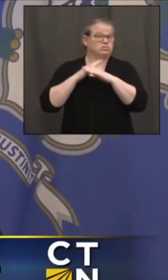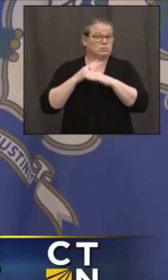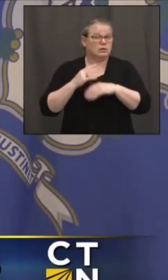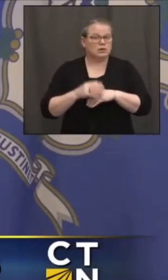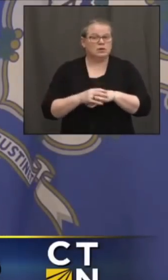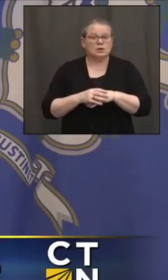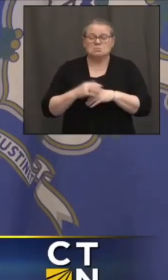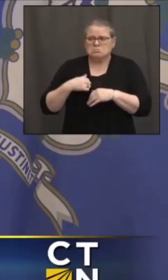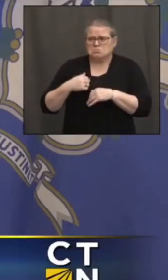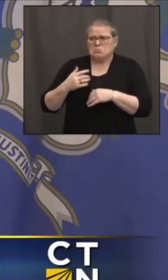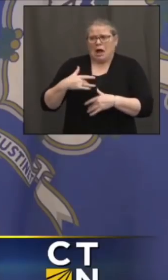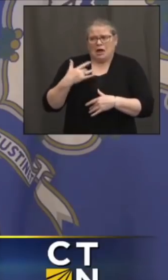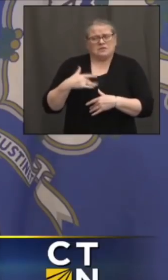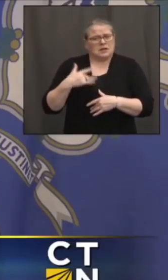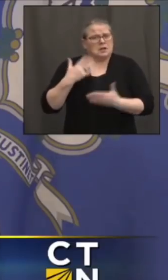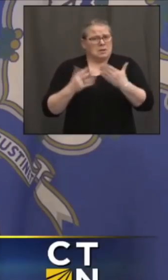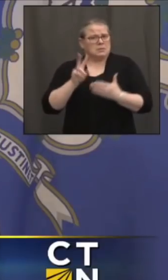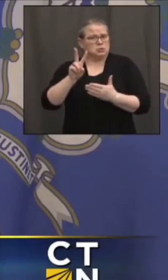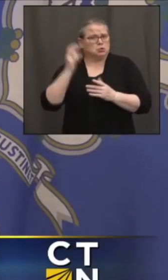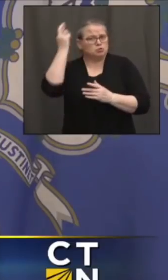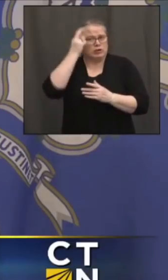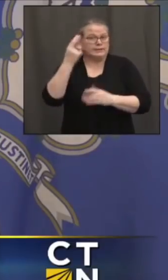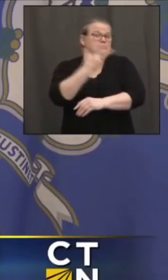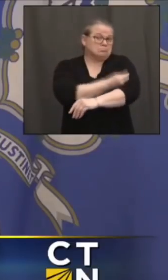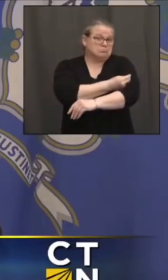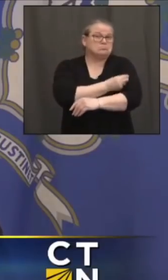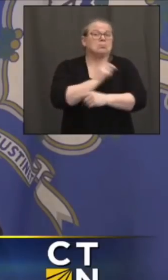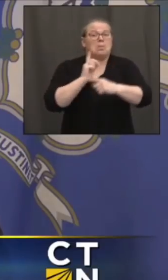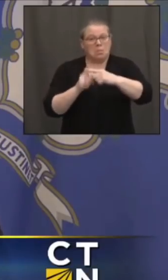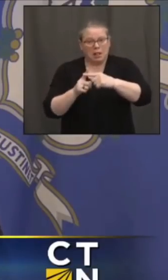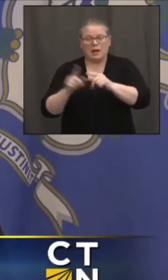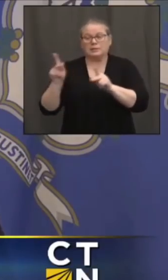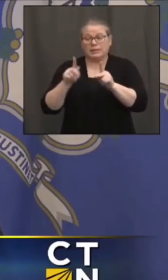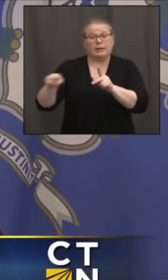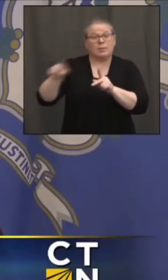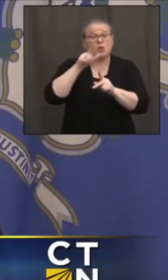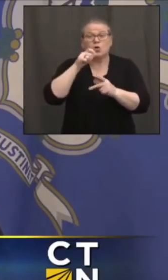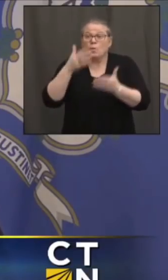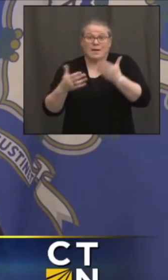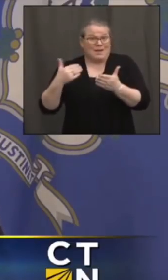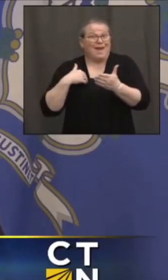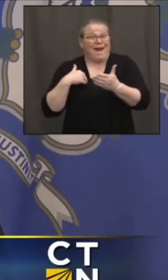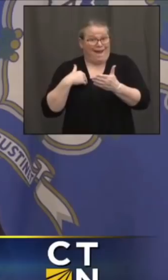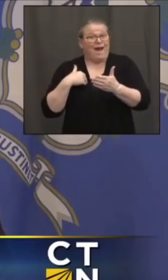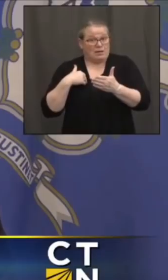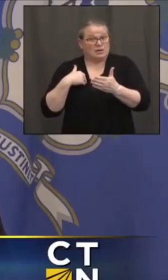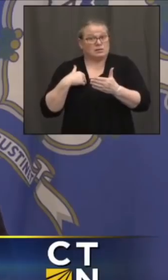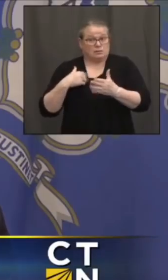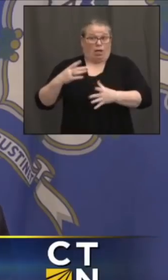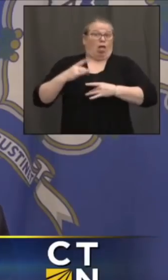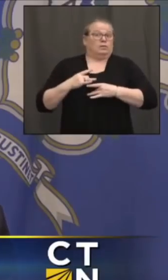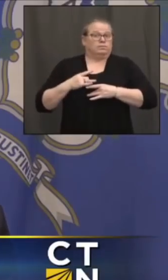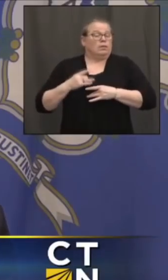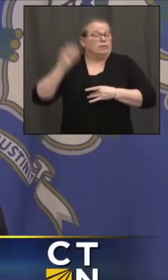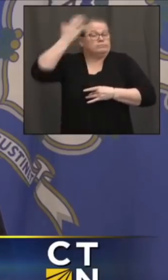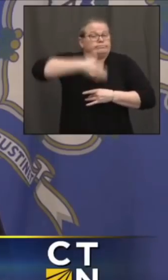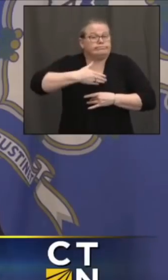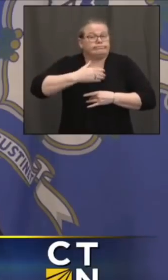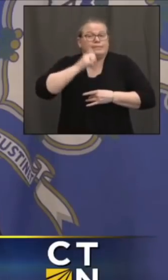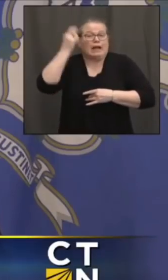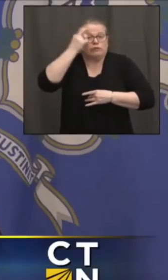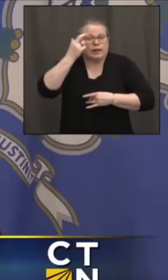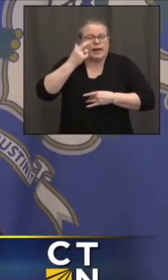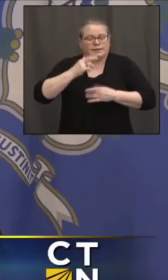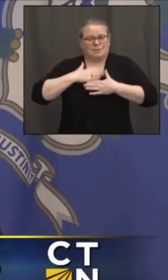have some antibodies. Obviously, we're up over, about 12% now in terms of people who have been vaccinated, particularly those who are